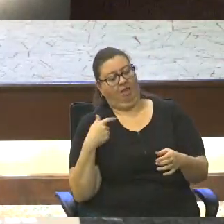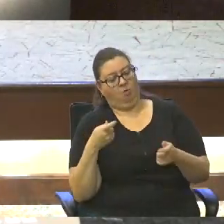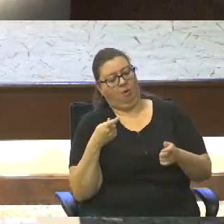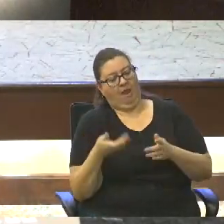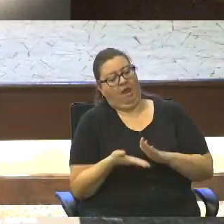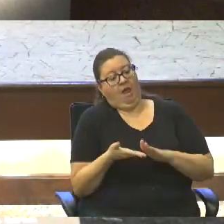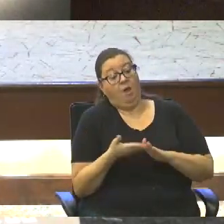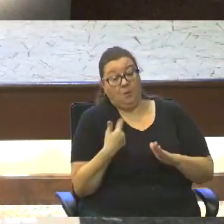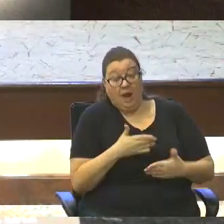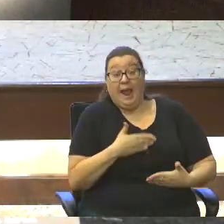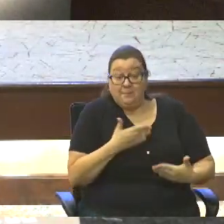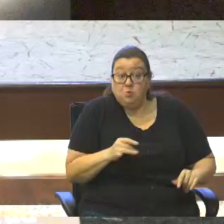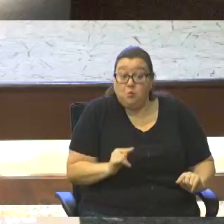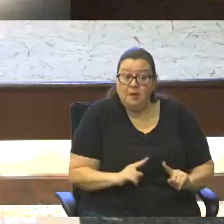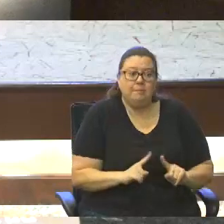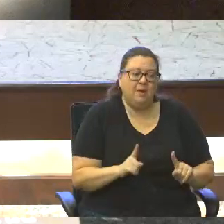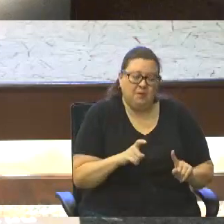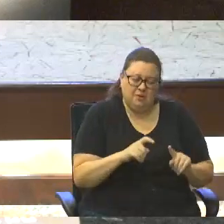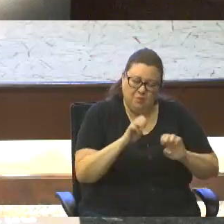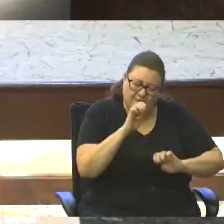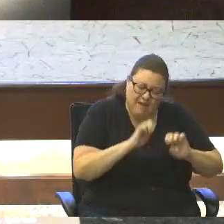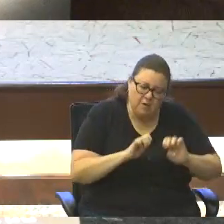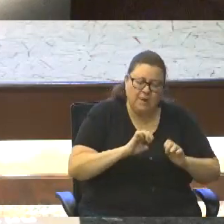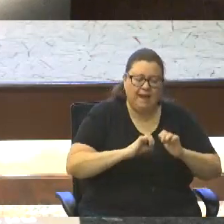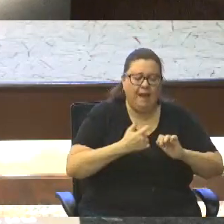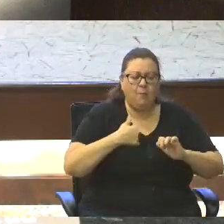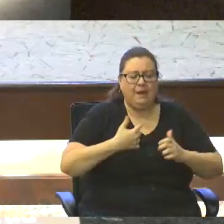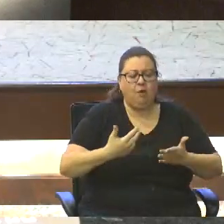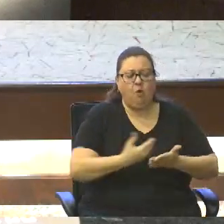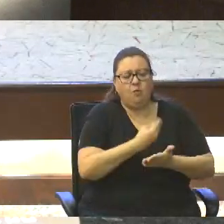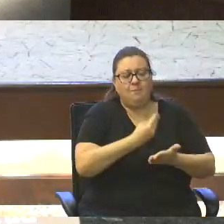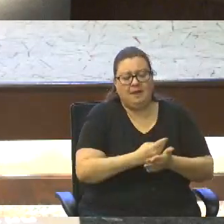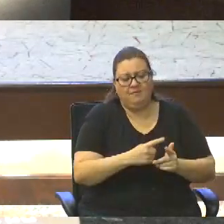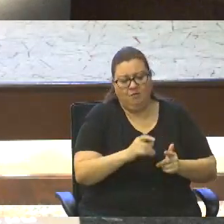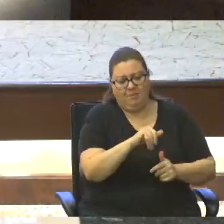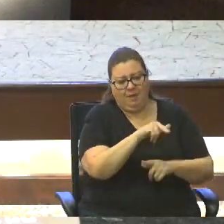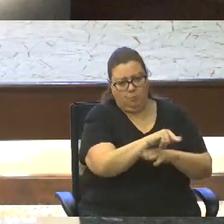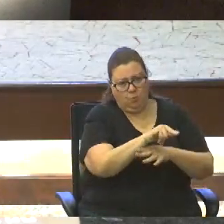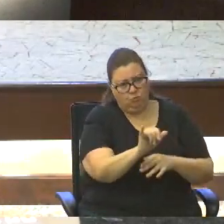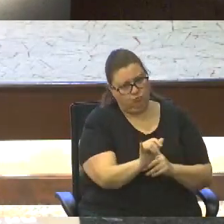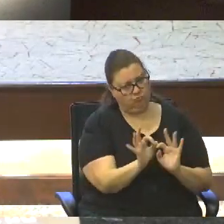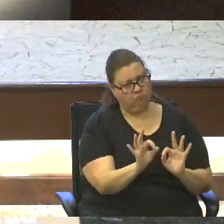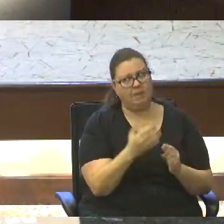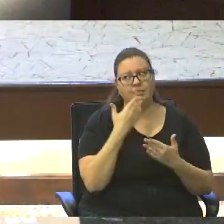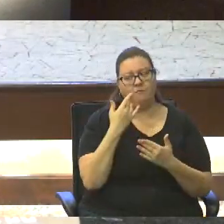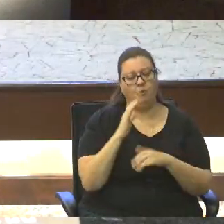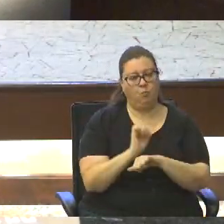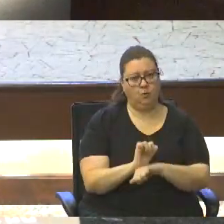one that we need to reevaluate revenue streams on. So greatly